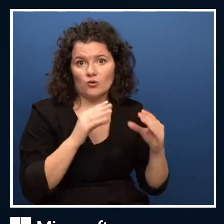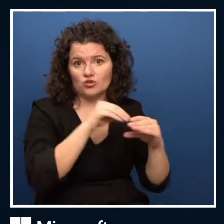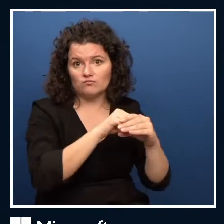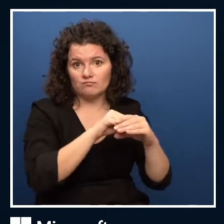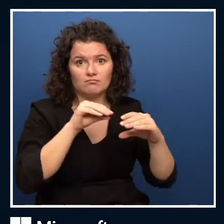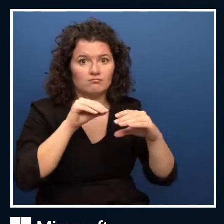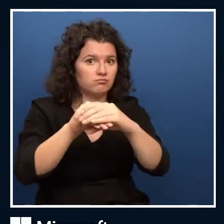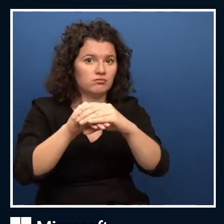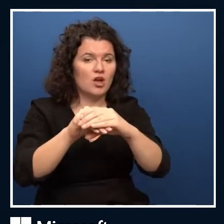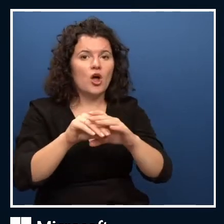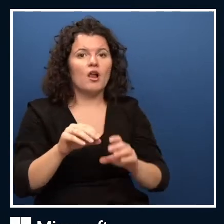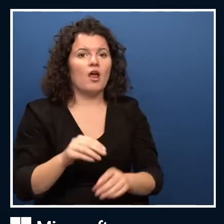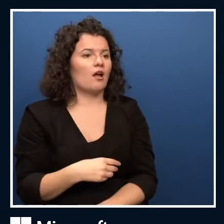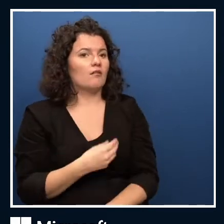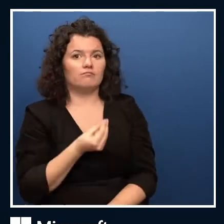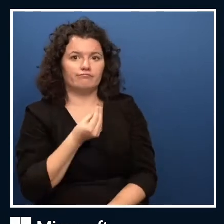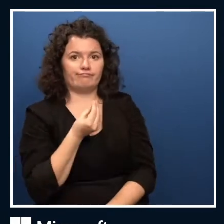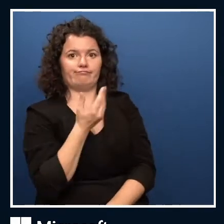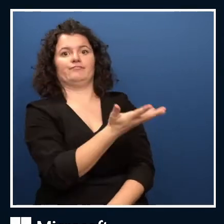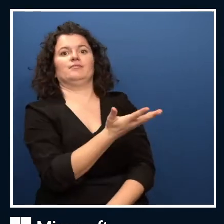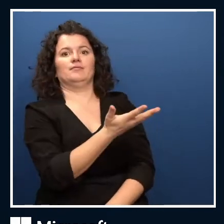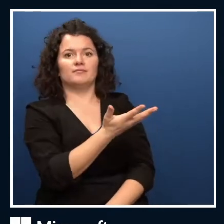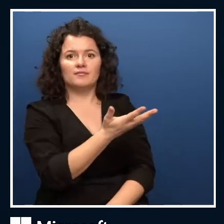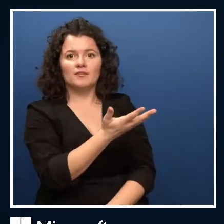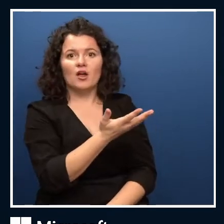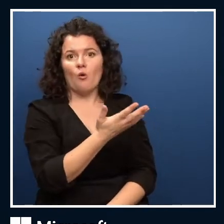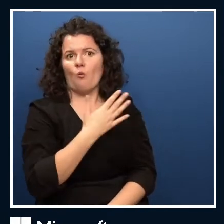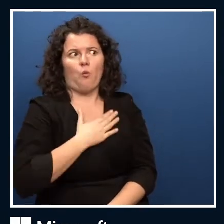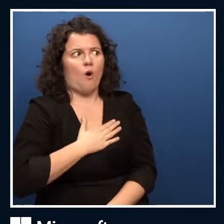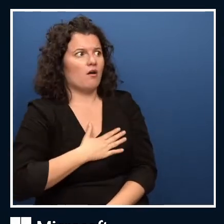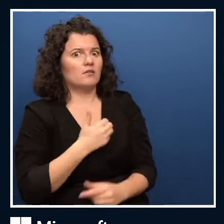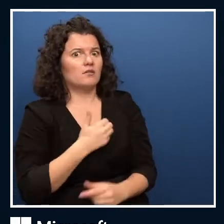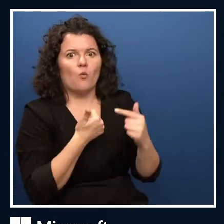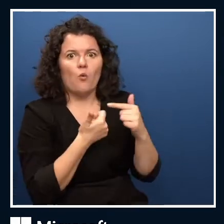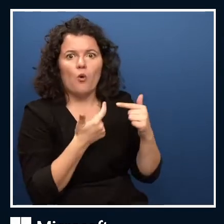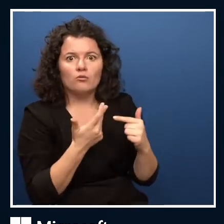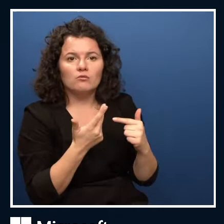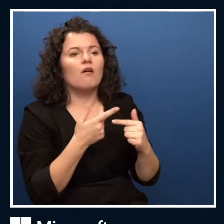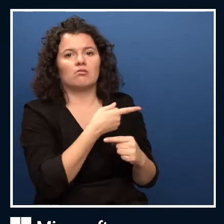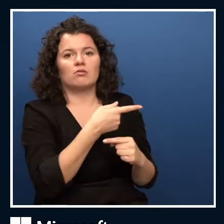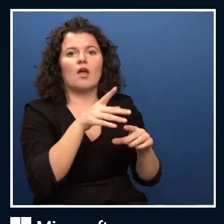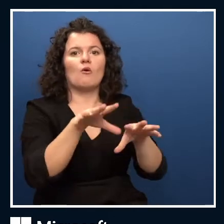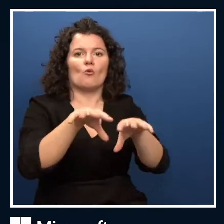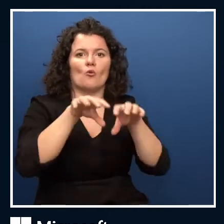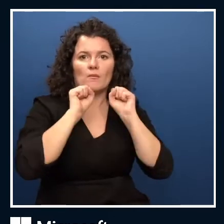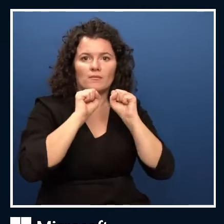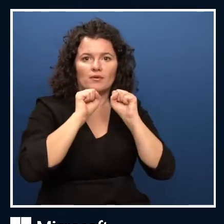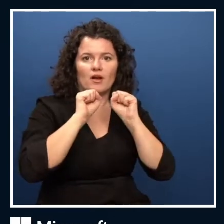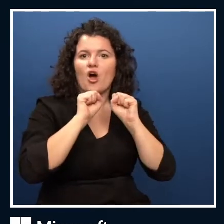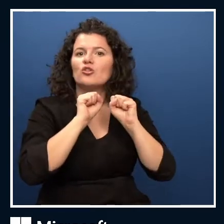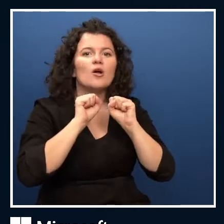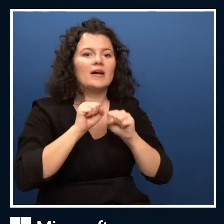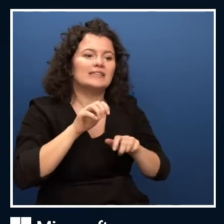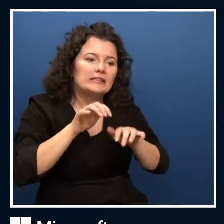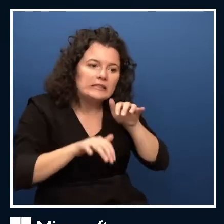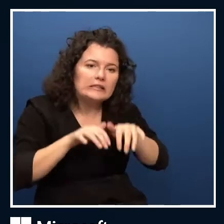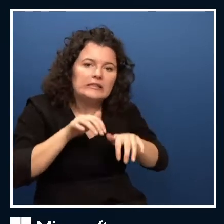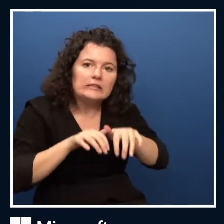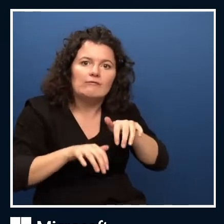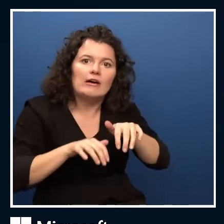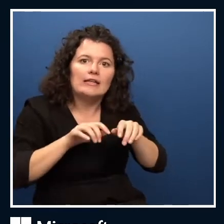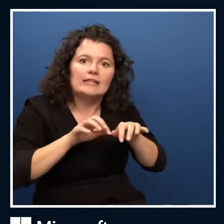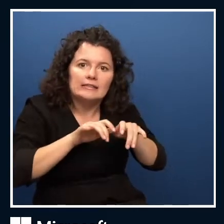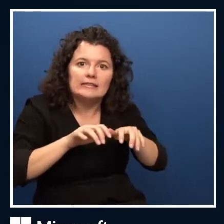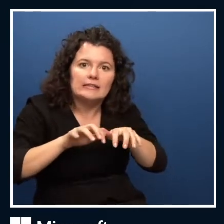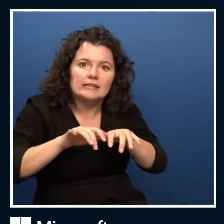them. You just need to say what you want them to do. And this is very important. I think that right